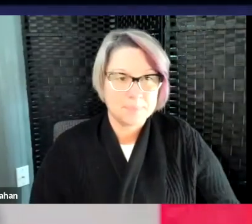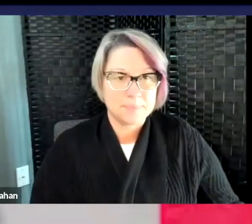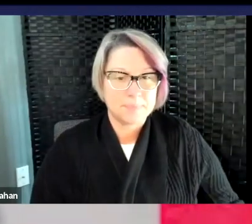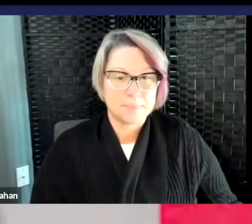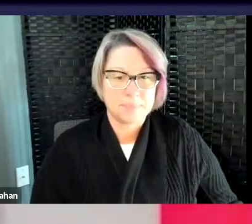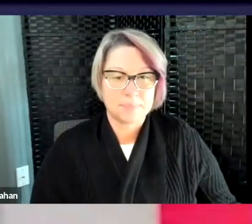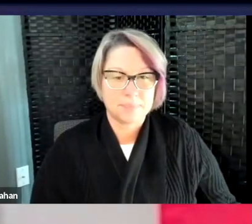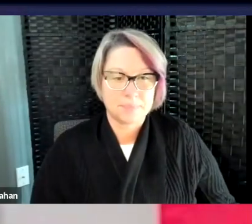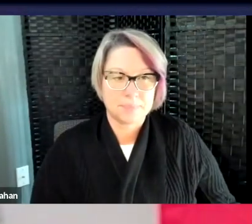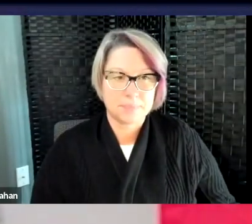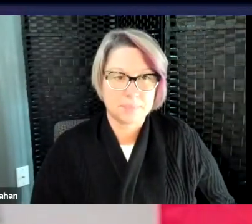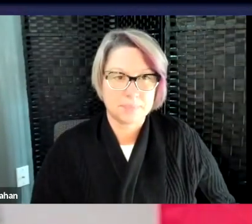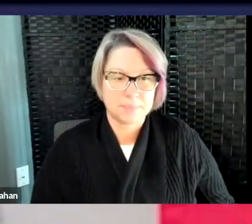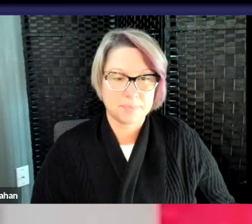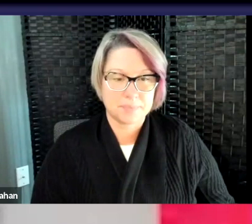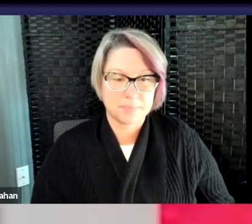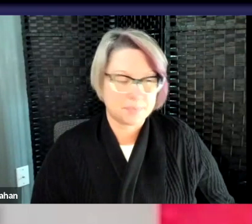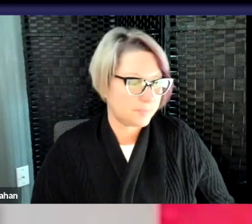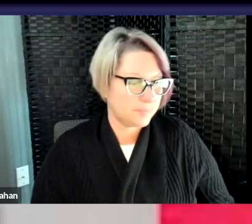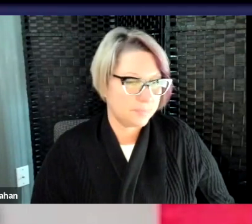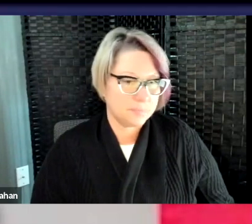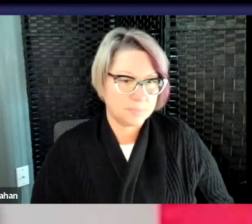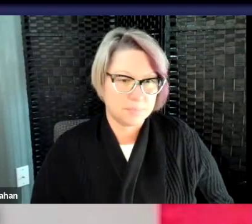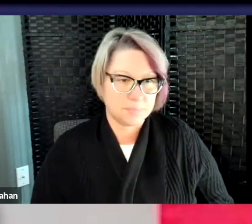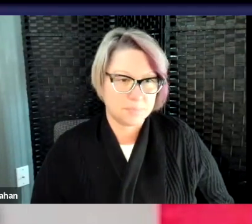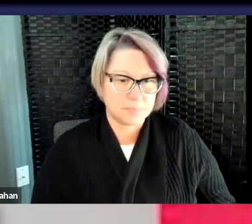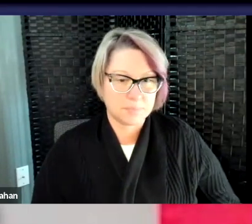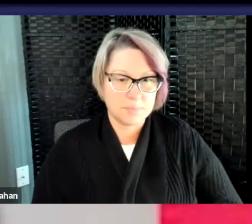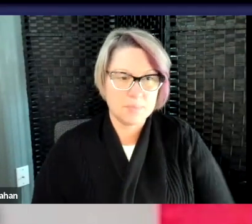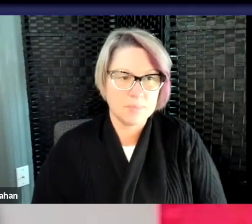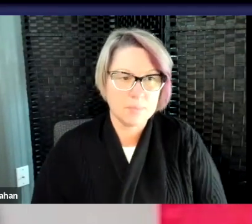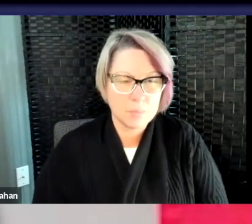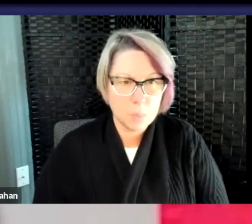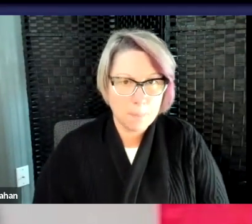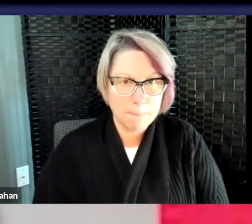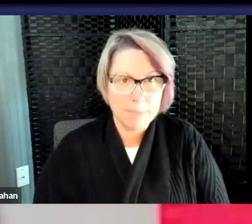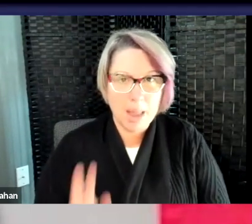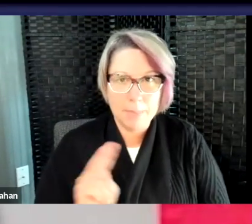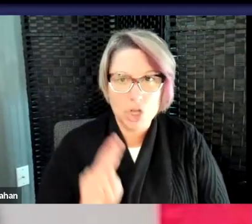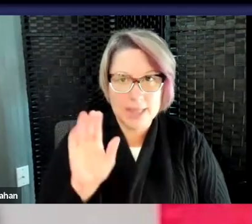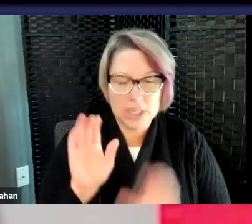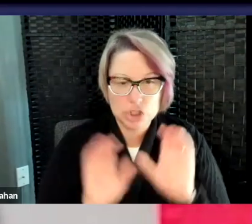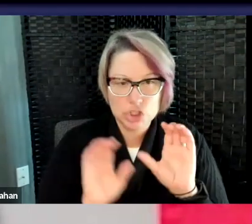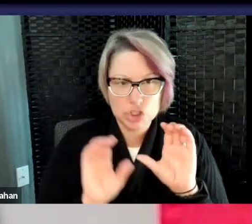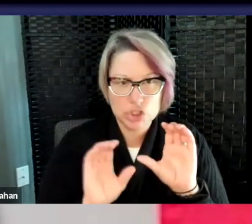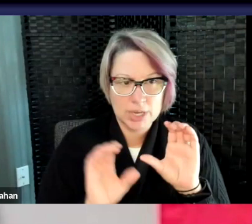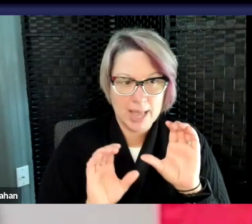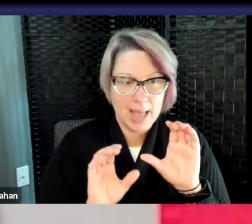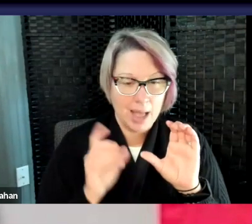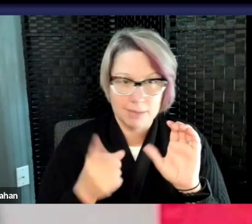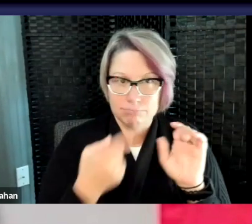Okay, now guys, let's see here. I'm looking at the chat right now. I mean, you guys are nailing